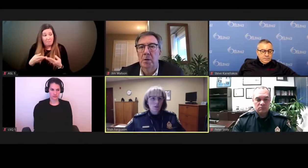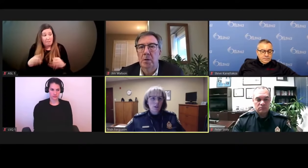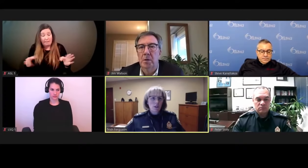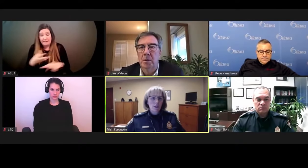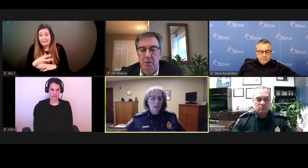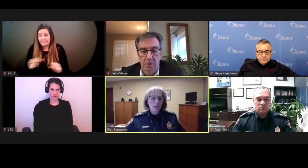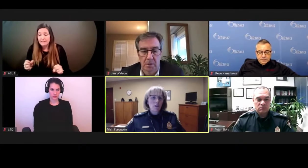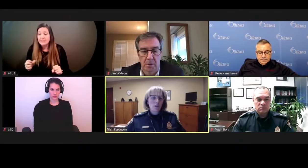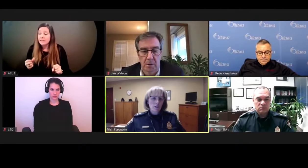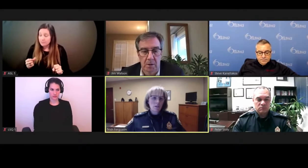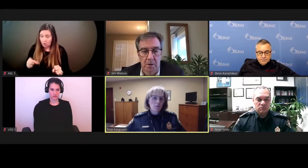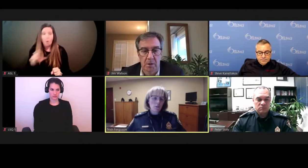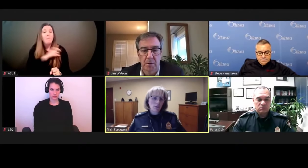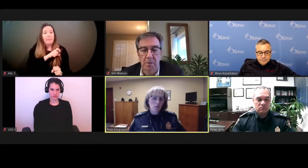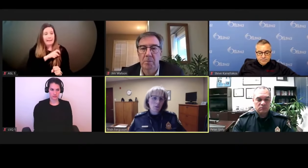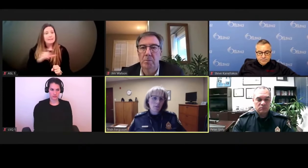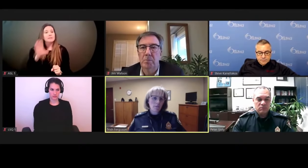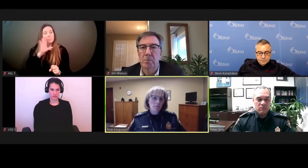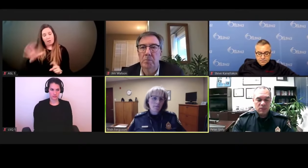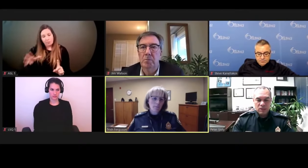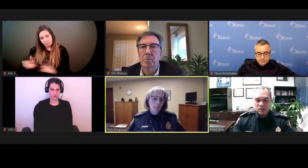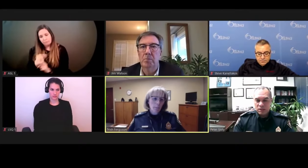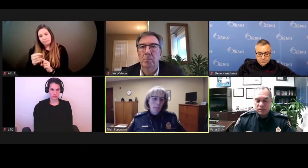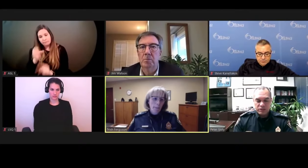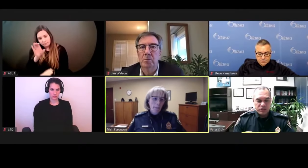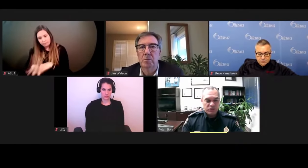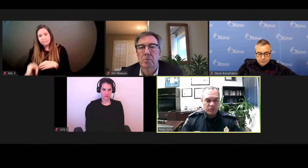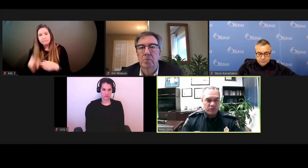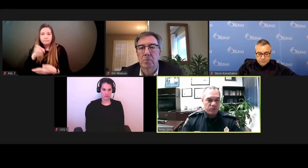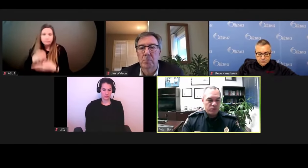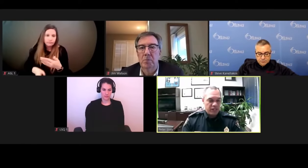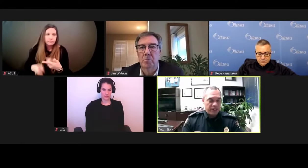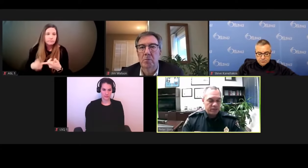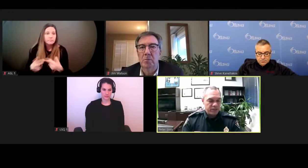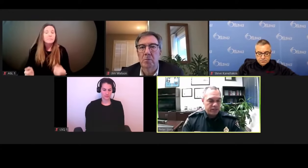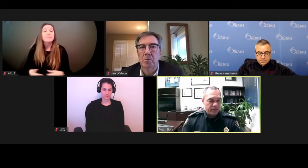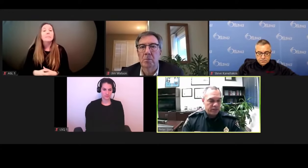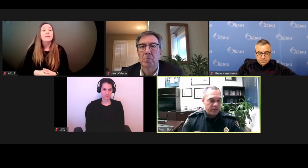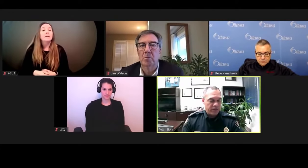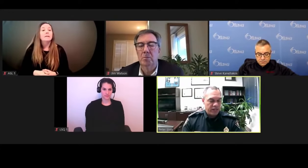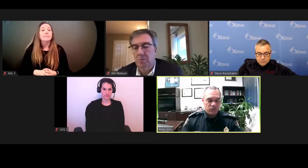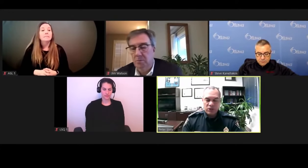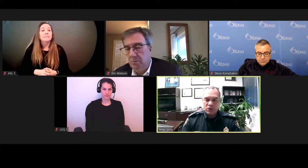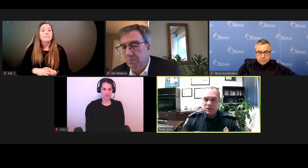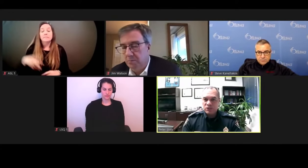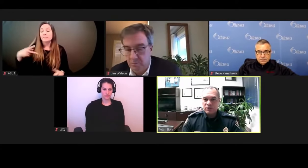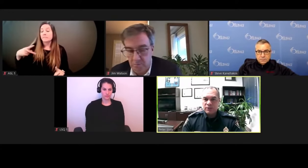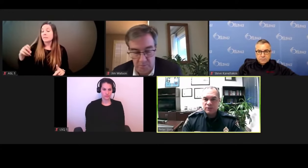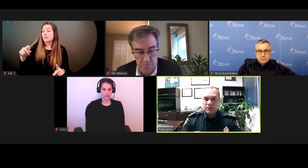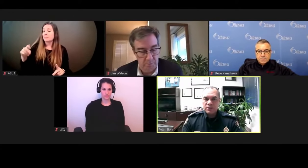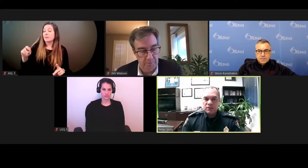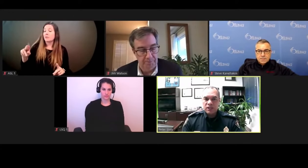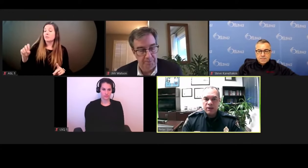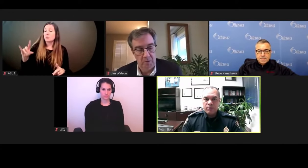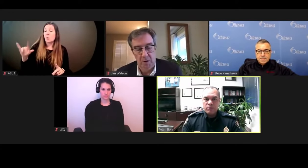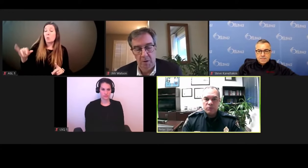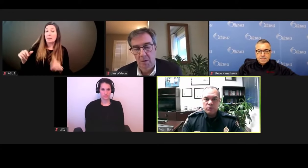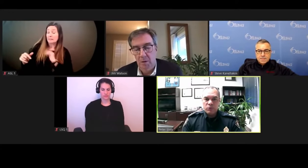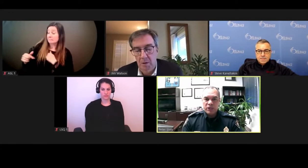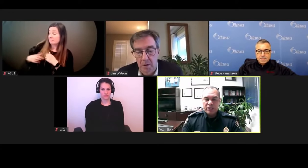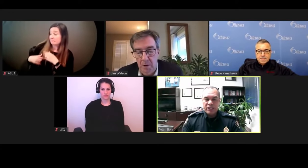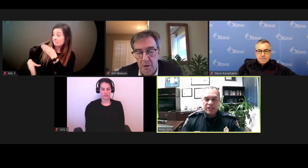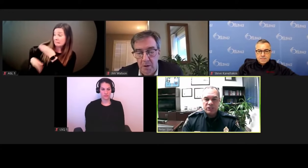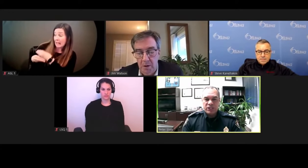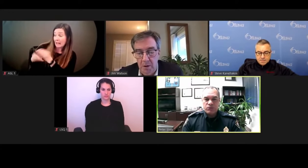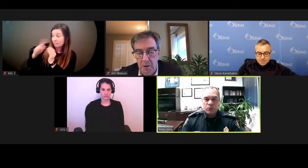rules in earnest moving forward. Just to reinforce that, Ted, again, thank you for your question. We